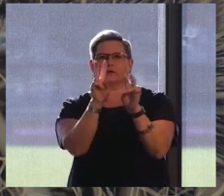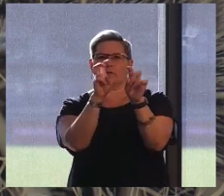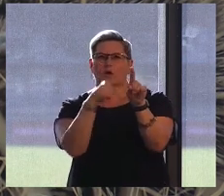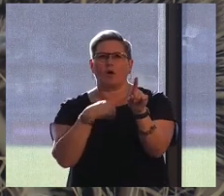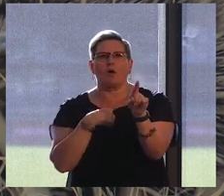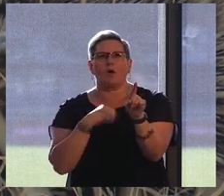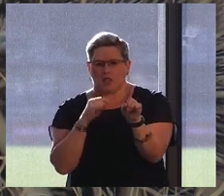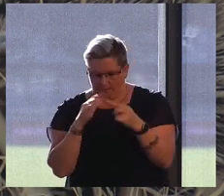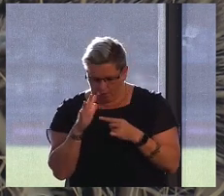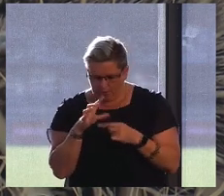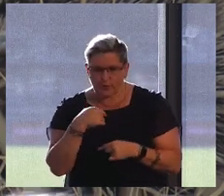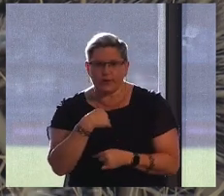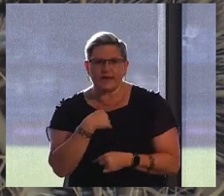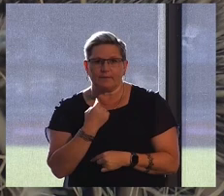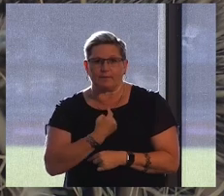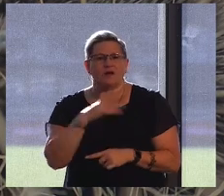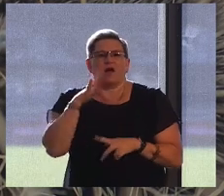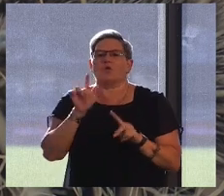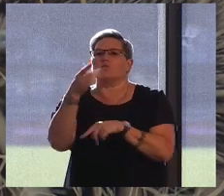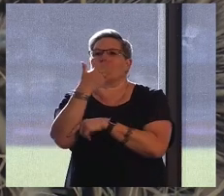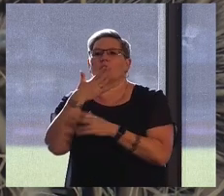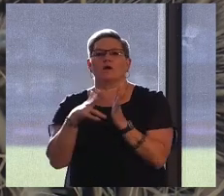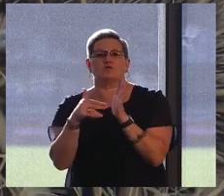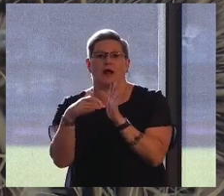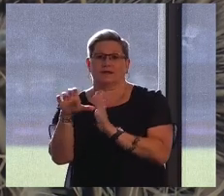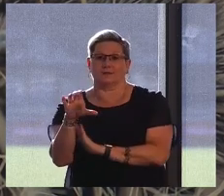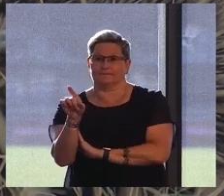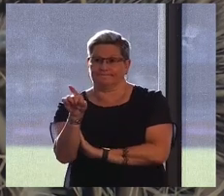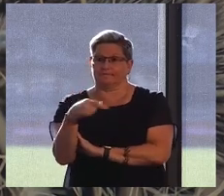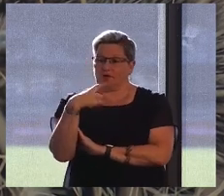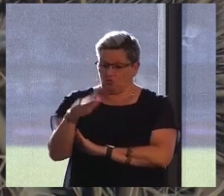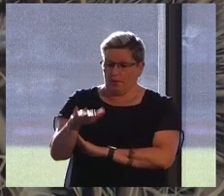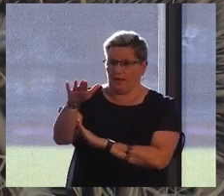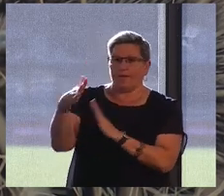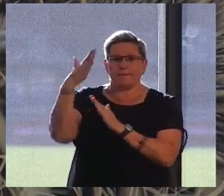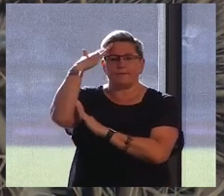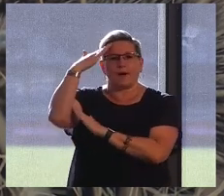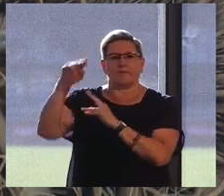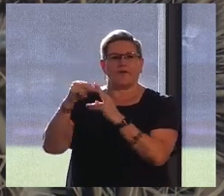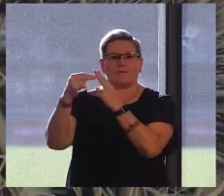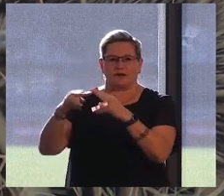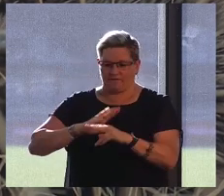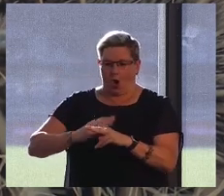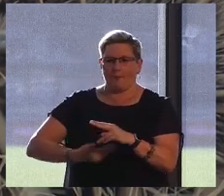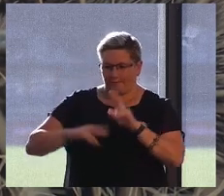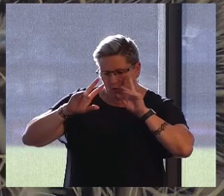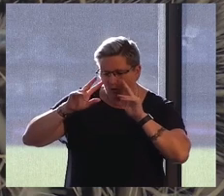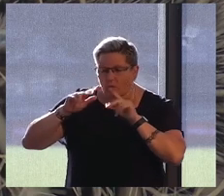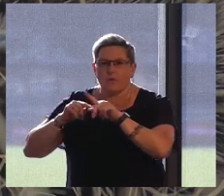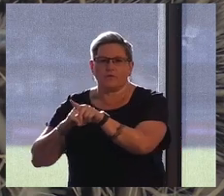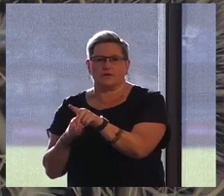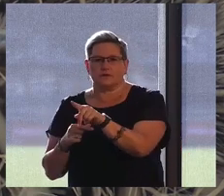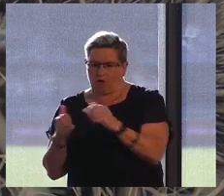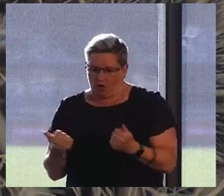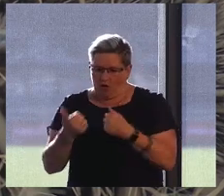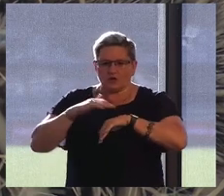because even though I went to school in Newcastle and grew up there, my mum's family were all farmers. So I had spent a lot of time